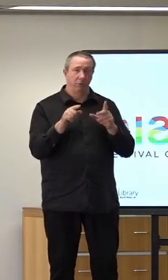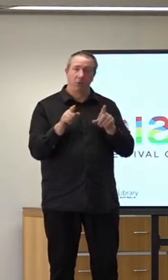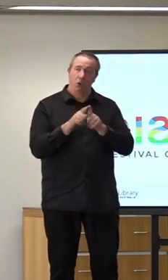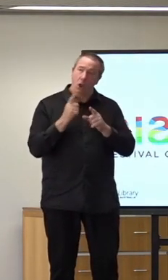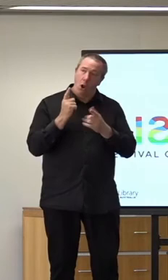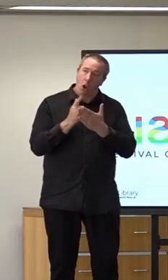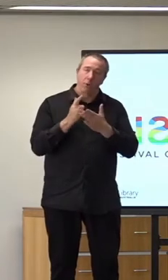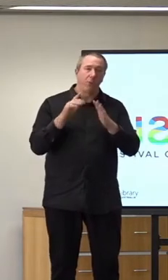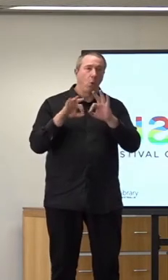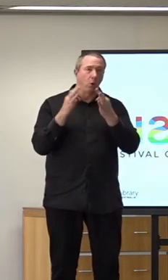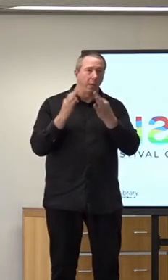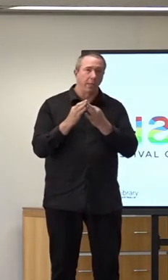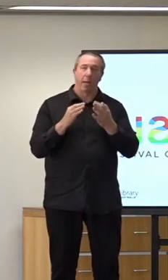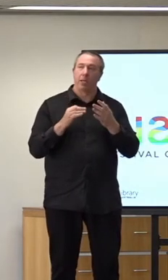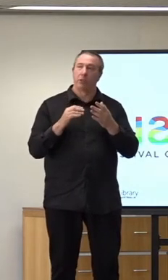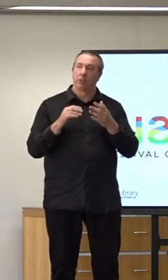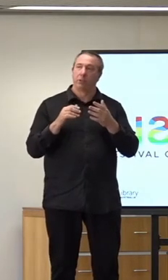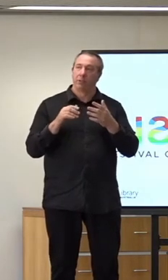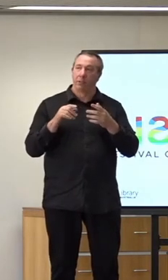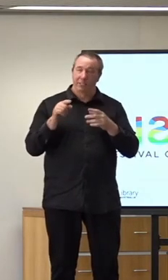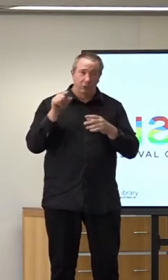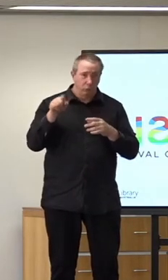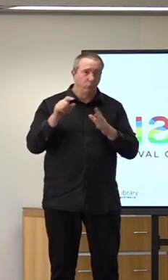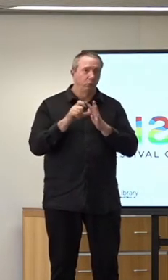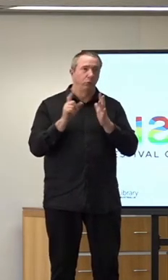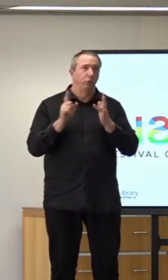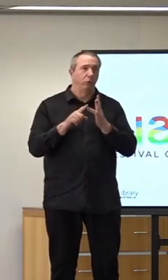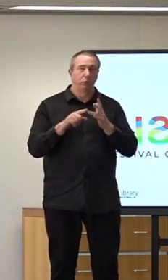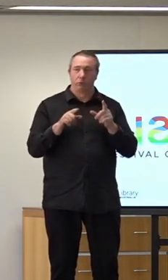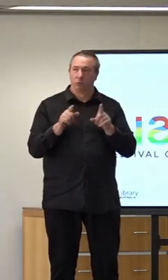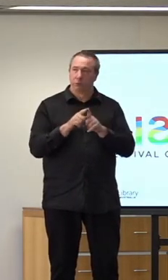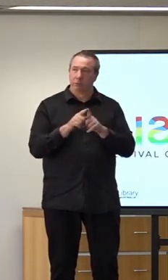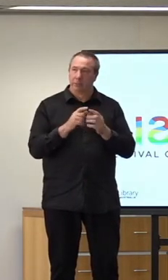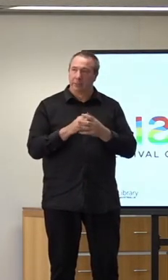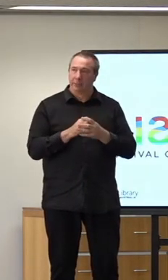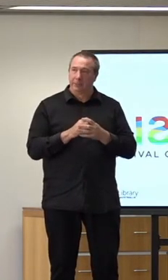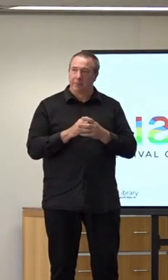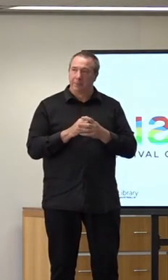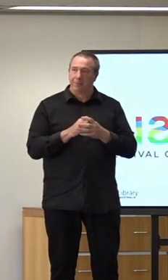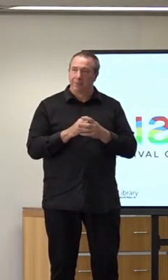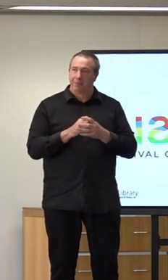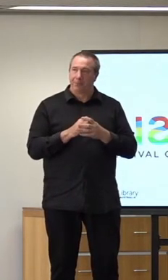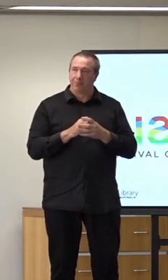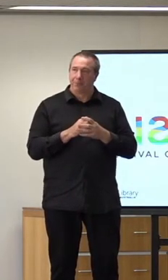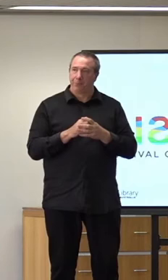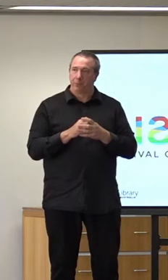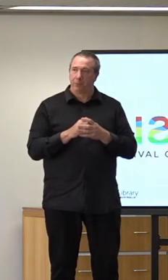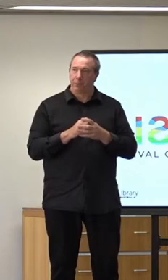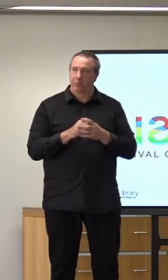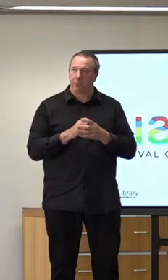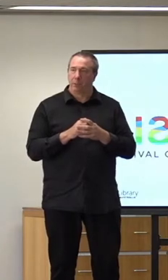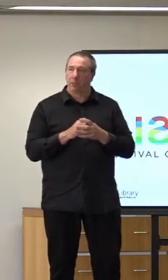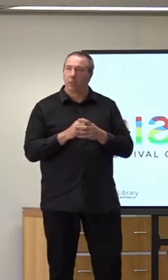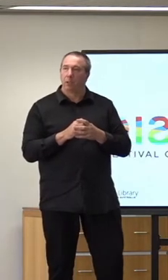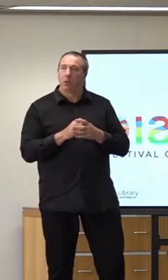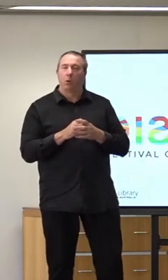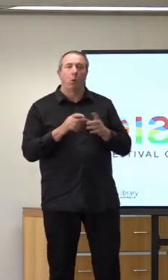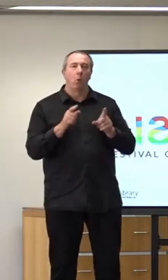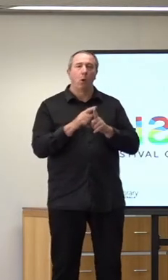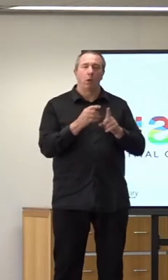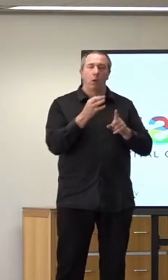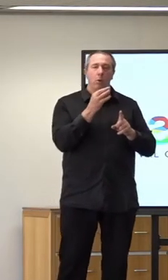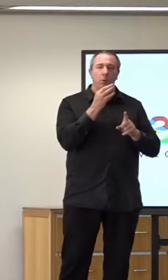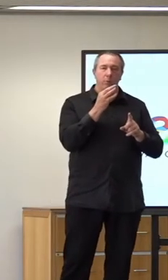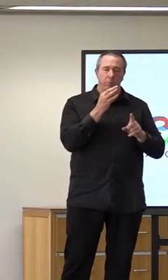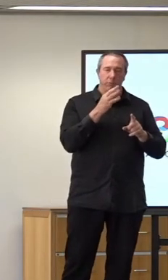institutions, organizations, actions need to just be sort of very cognizant and wary of. I just want to briefly also, as somebody who